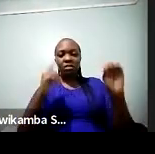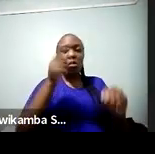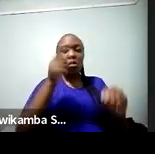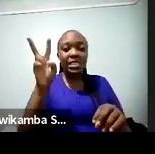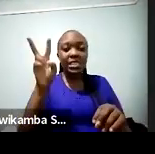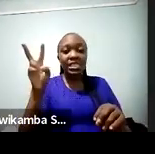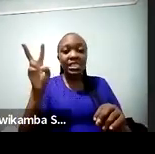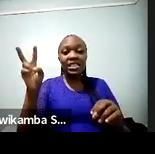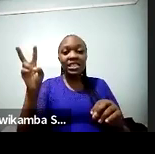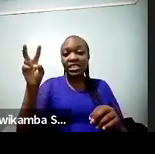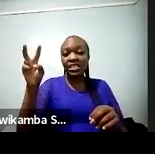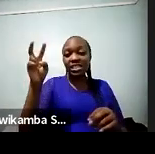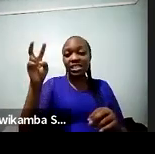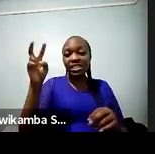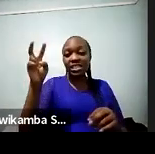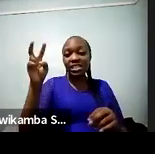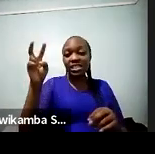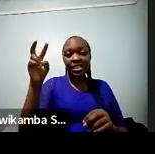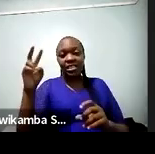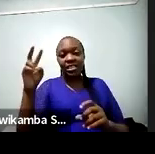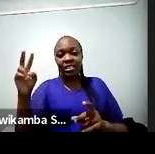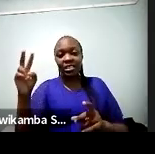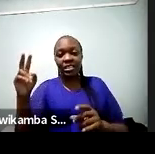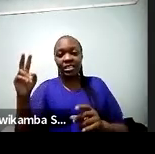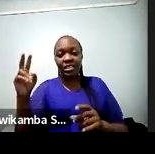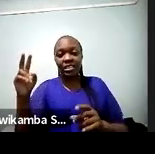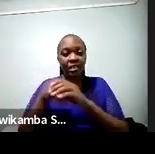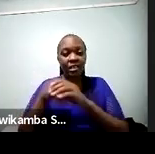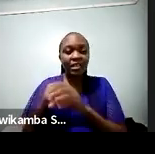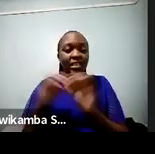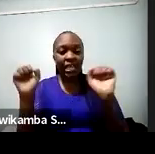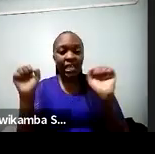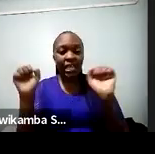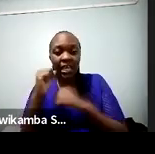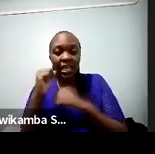invested ESG, save and invest at early age.